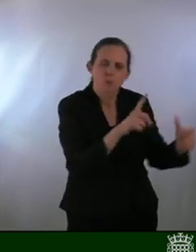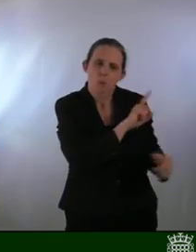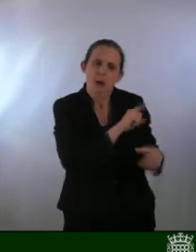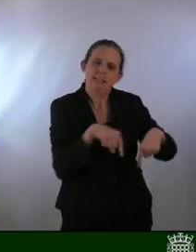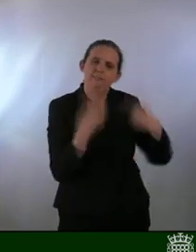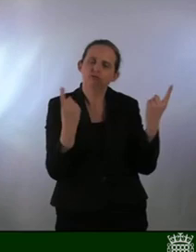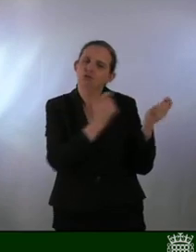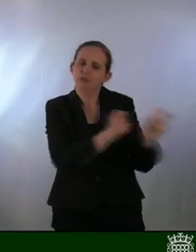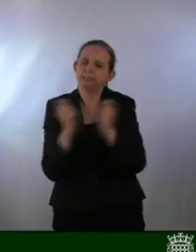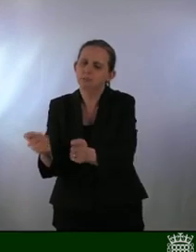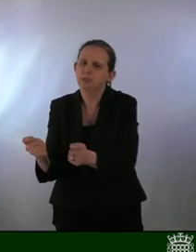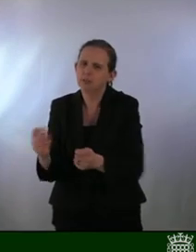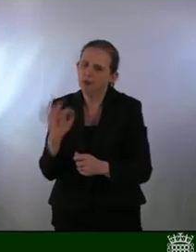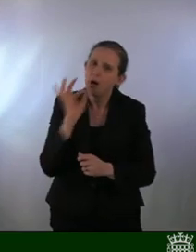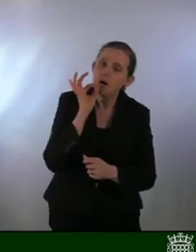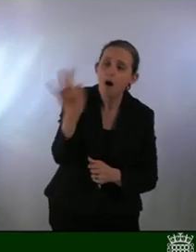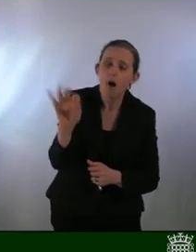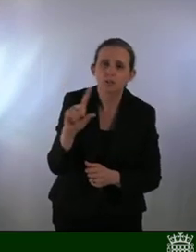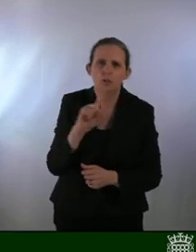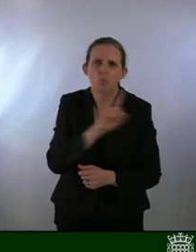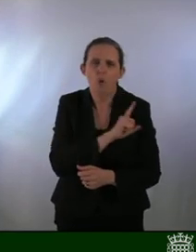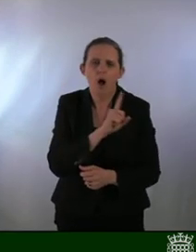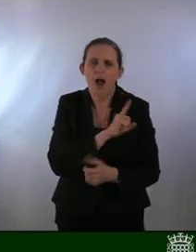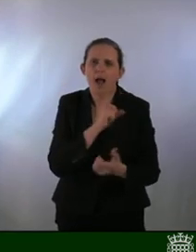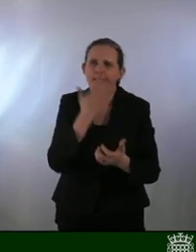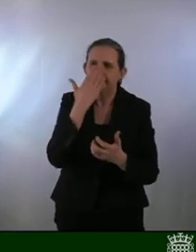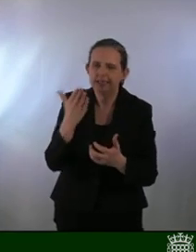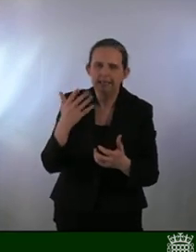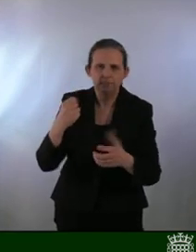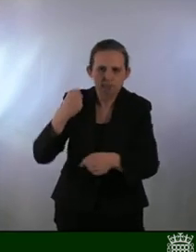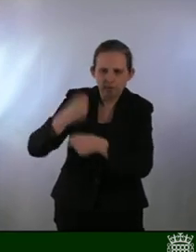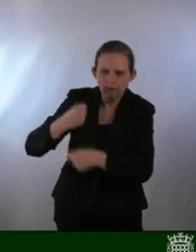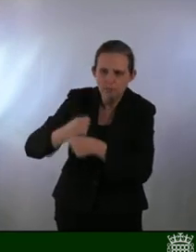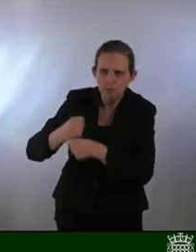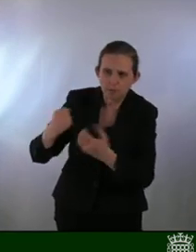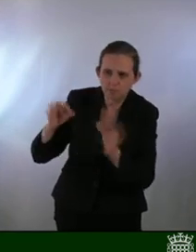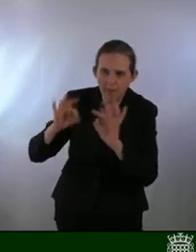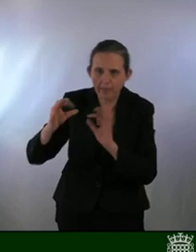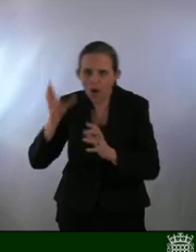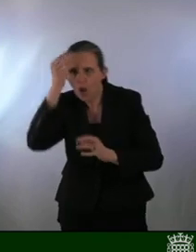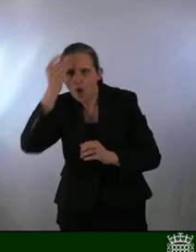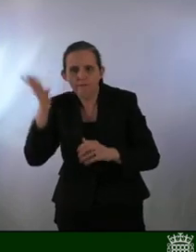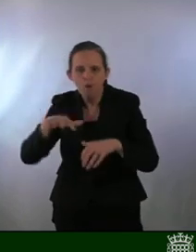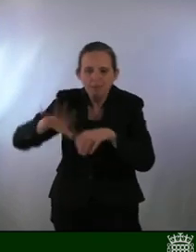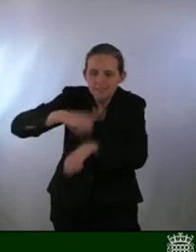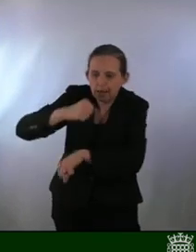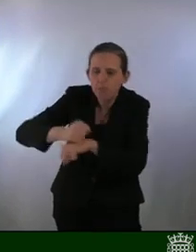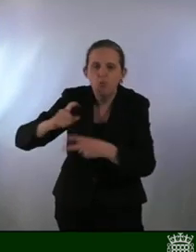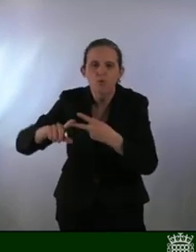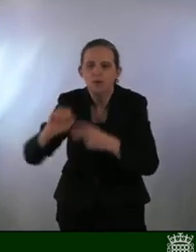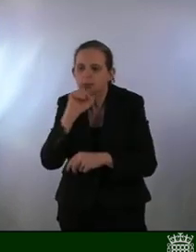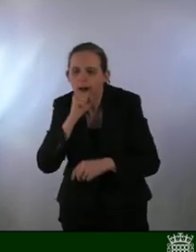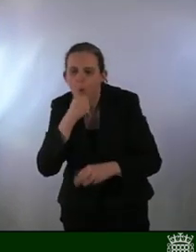explain why the government has rejected, or if it hasn't rejected, what lessons it has learned from countries such as Singapore, Taiwan, South